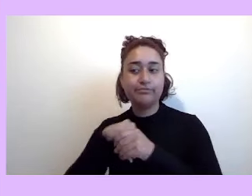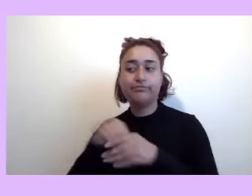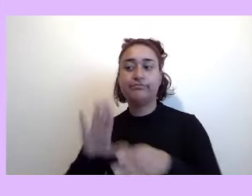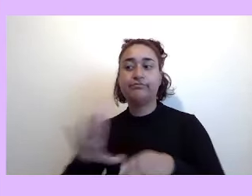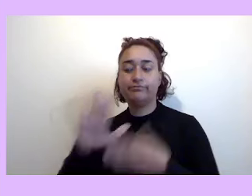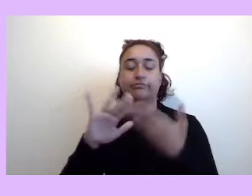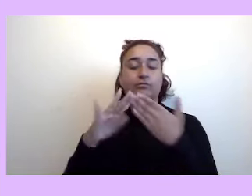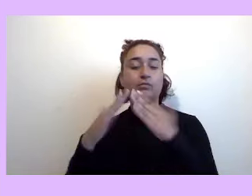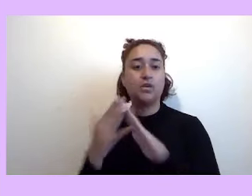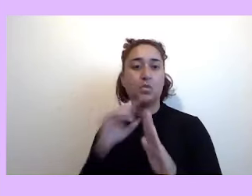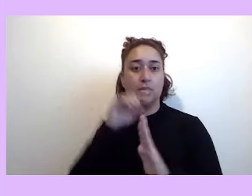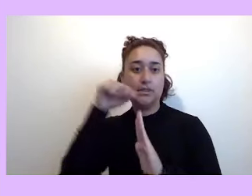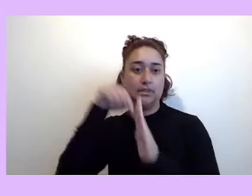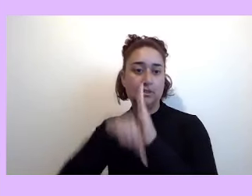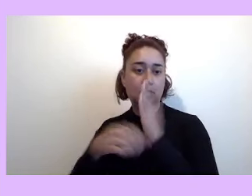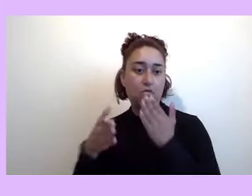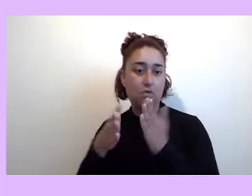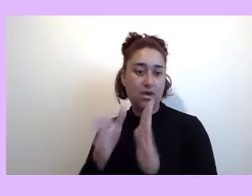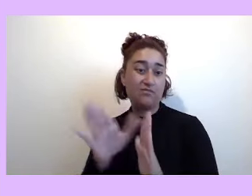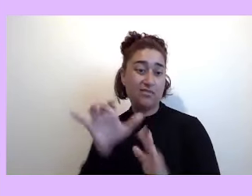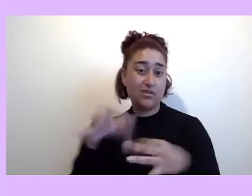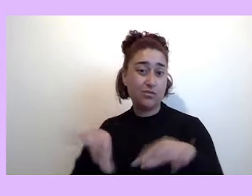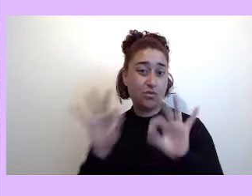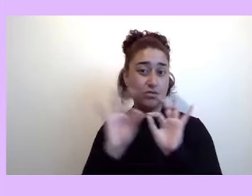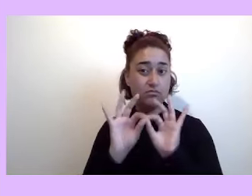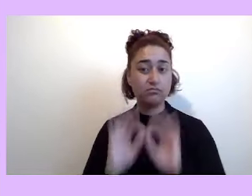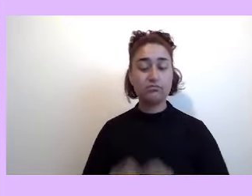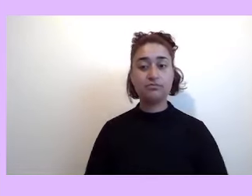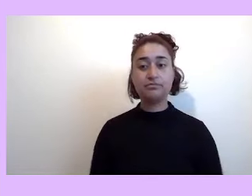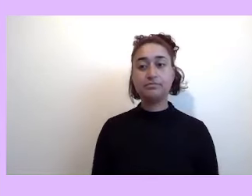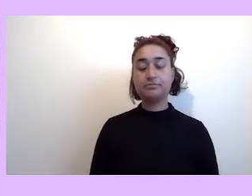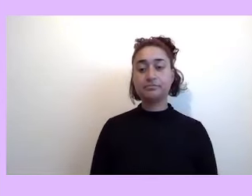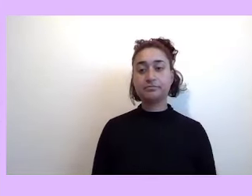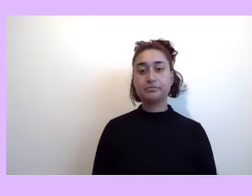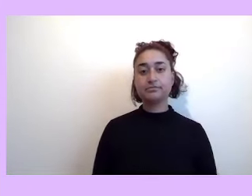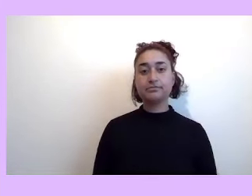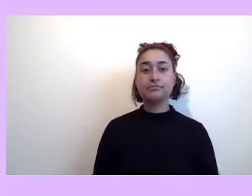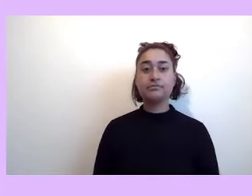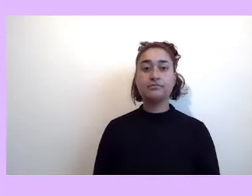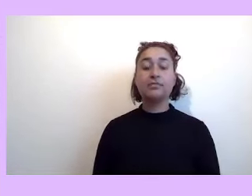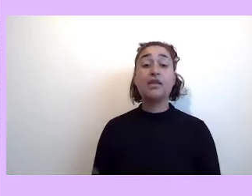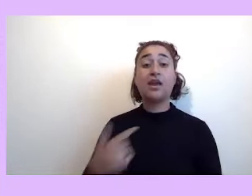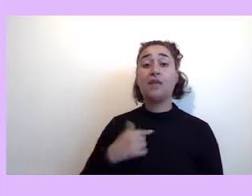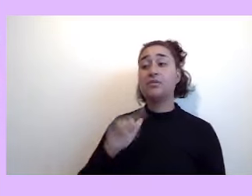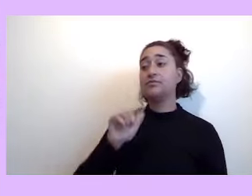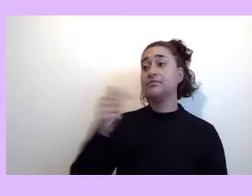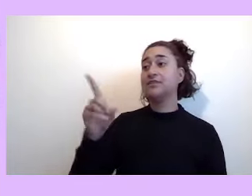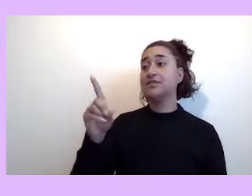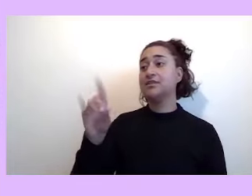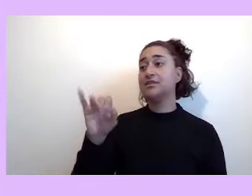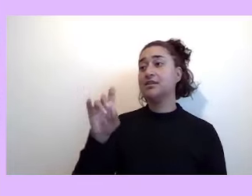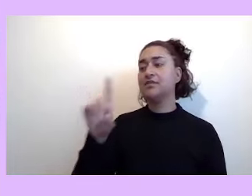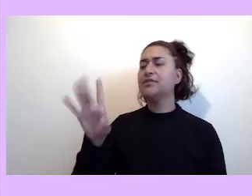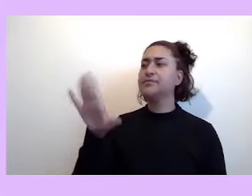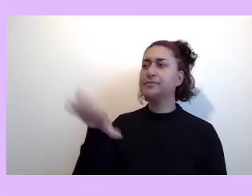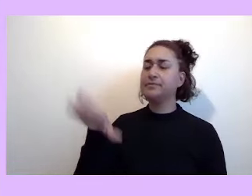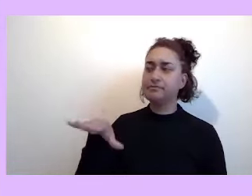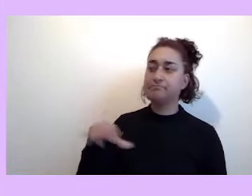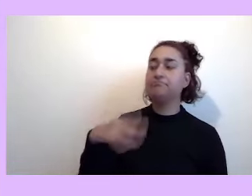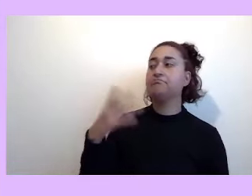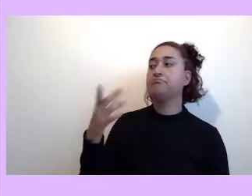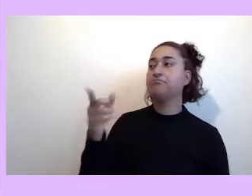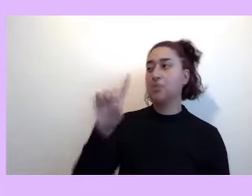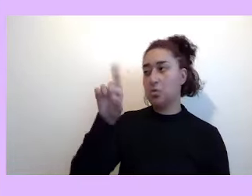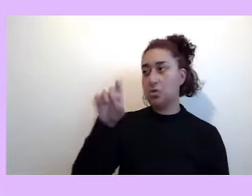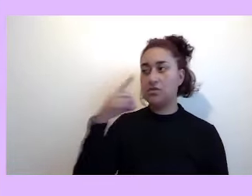really deep way, which is important. I'm going to throw this over to David first. David, so this is going to be a question